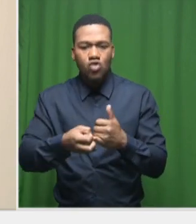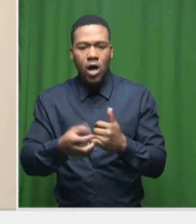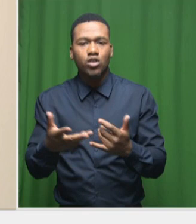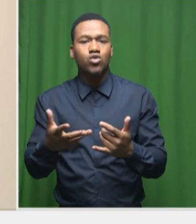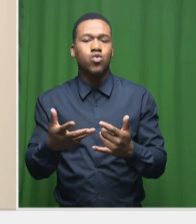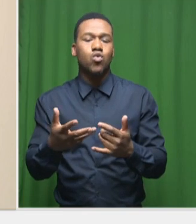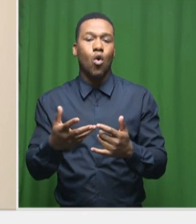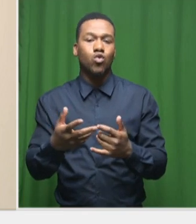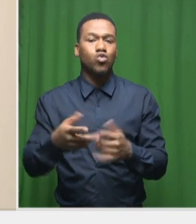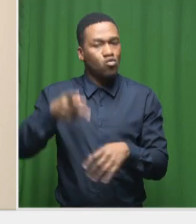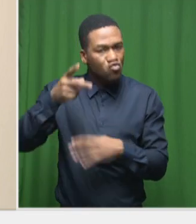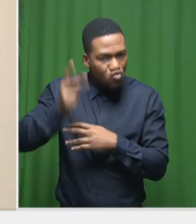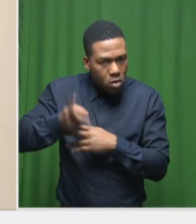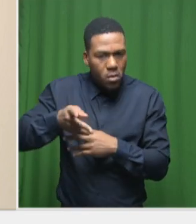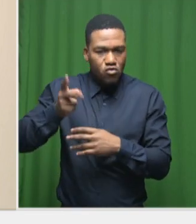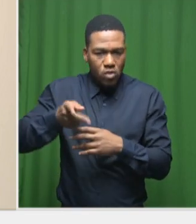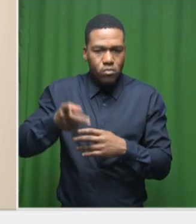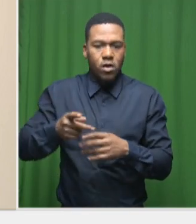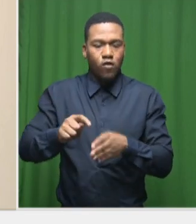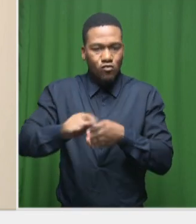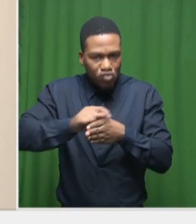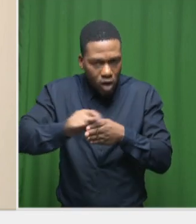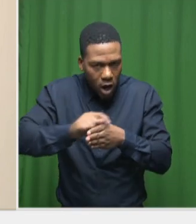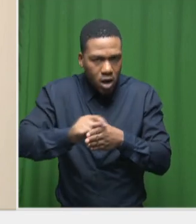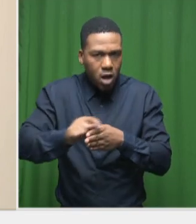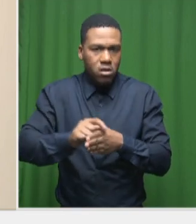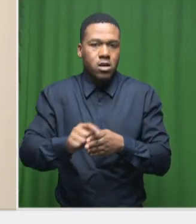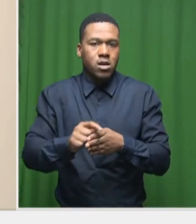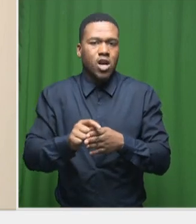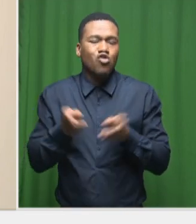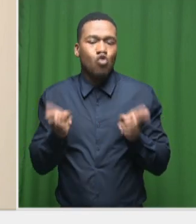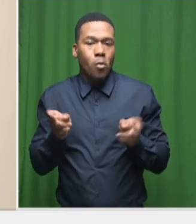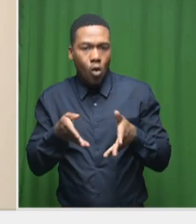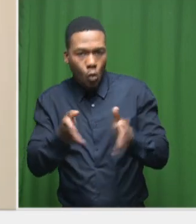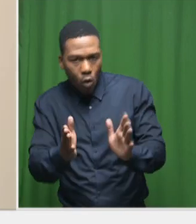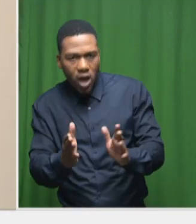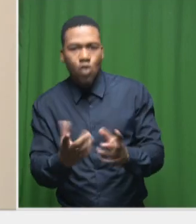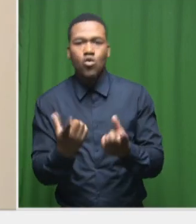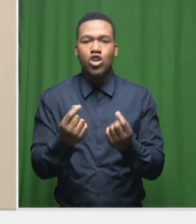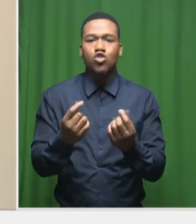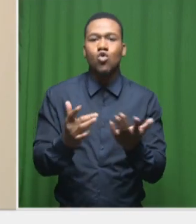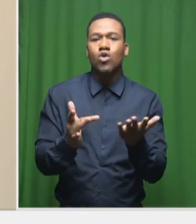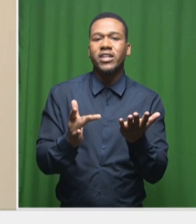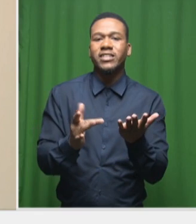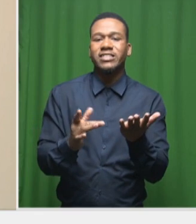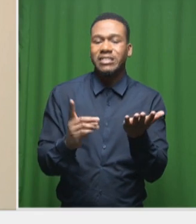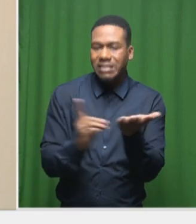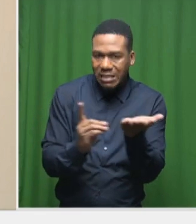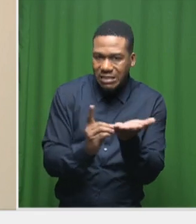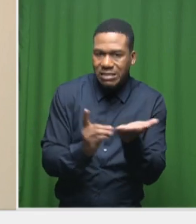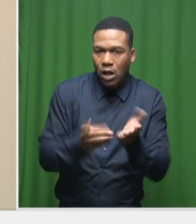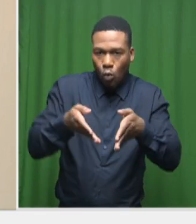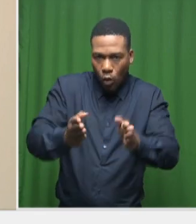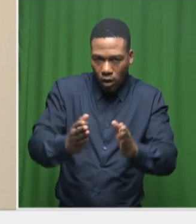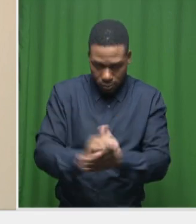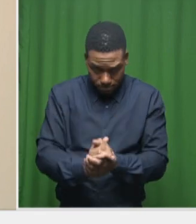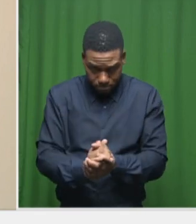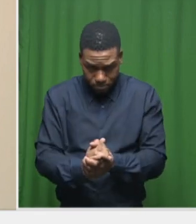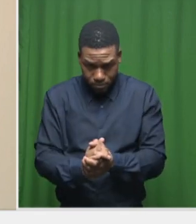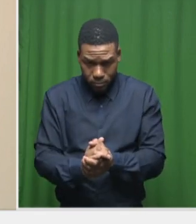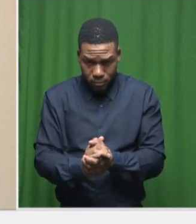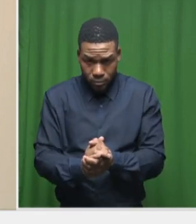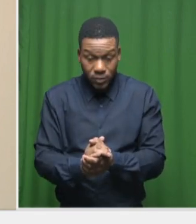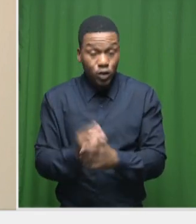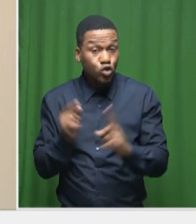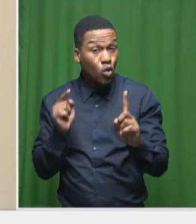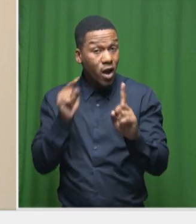replicate in terms of from a traditional training way into a more of a digital perspective. So the aim of